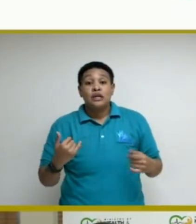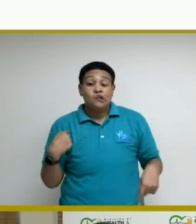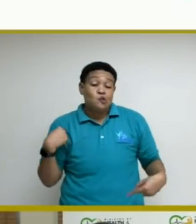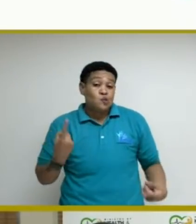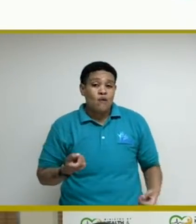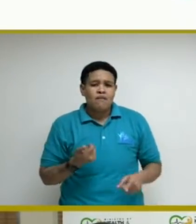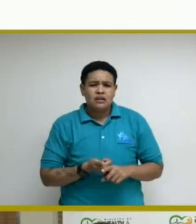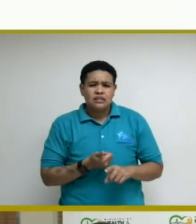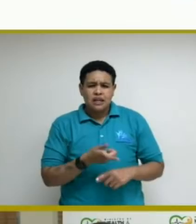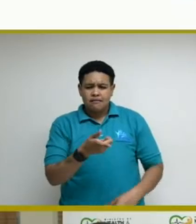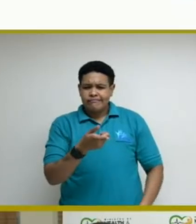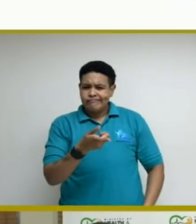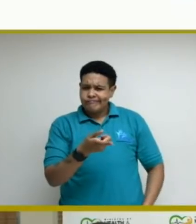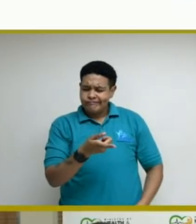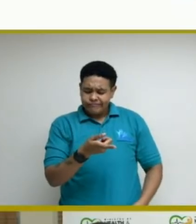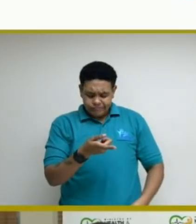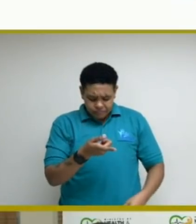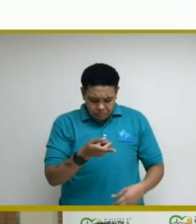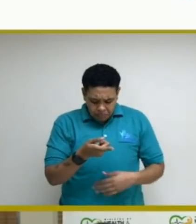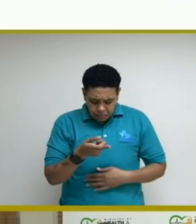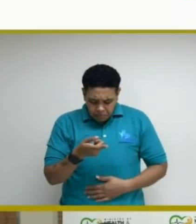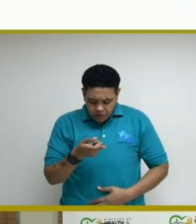been due